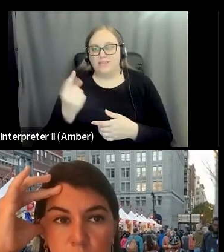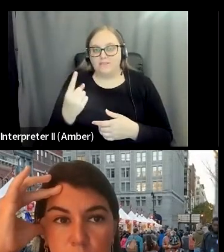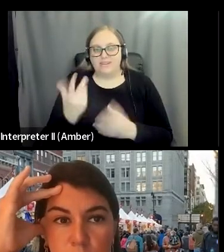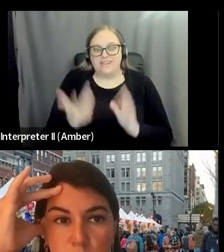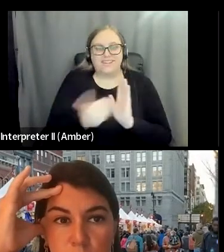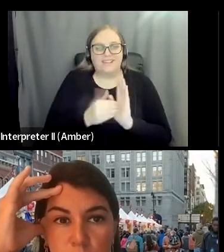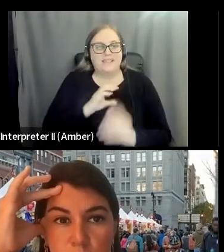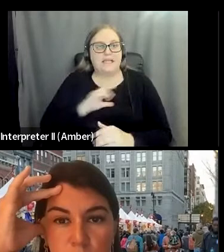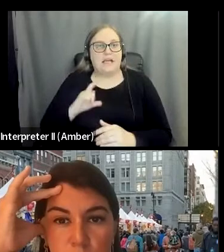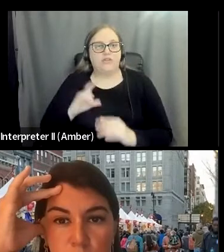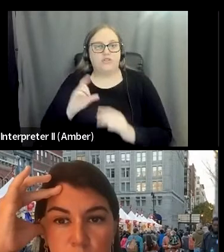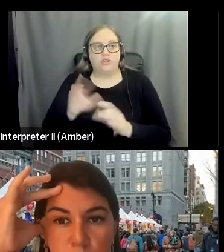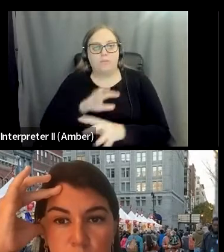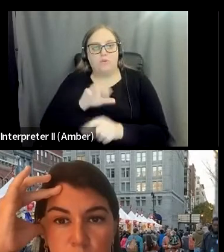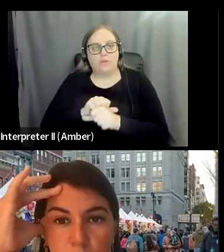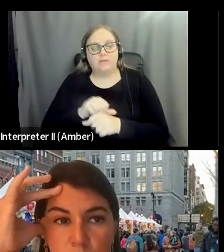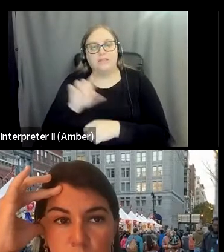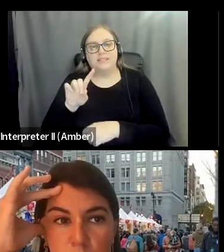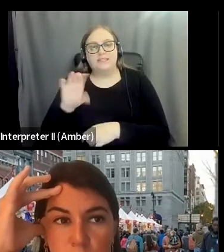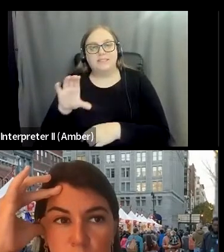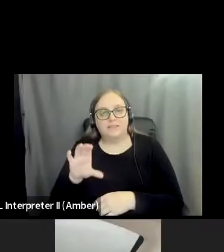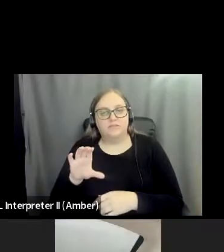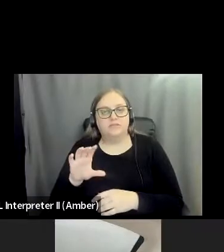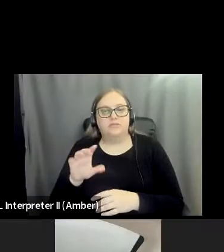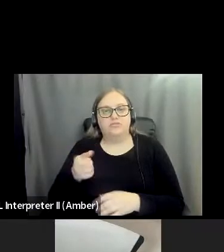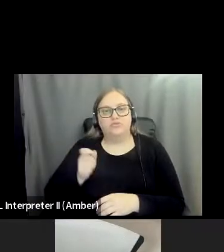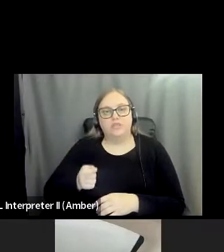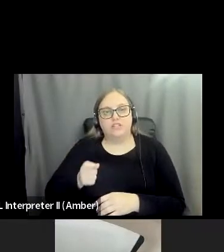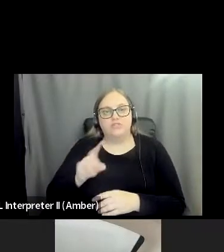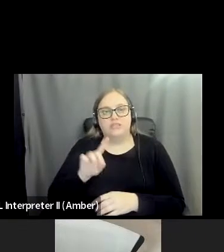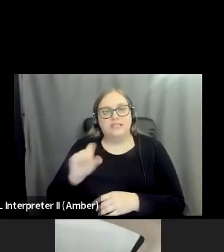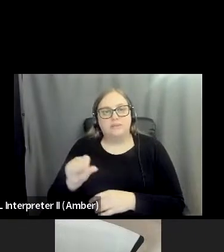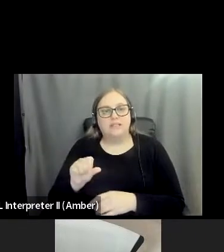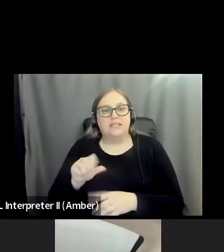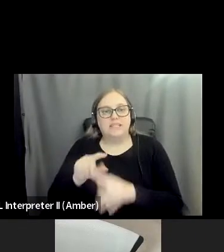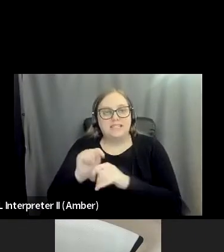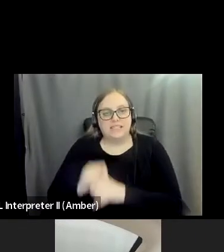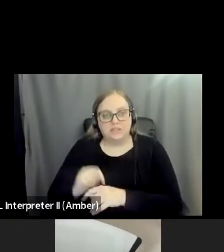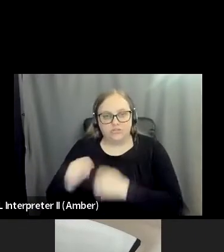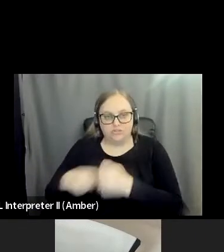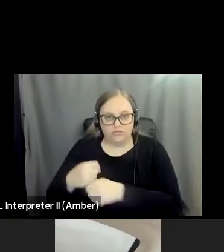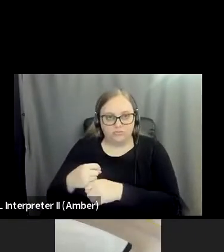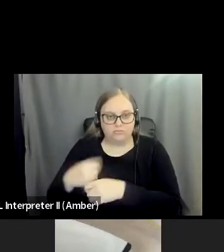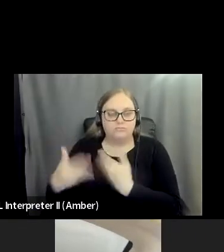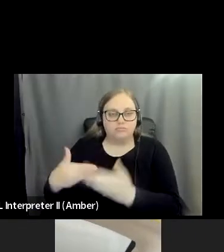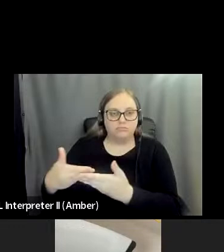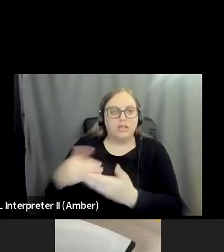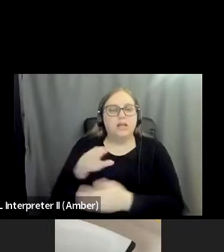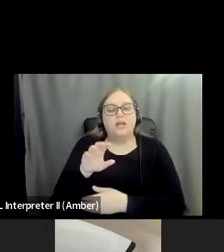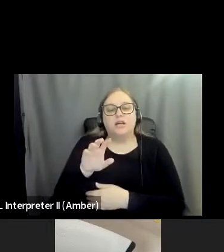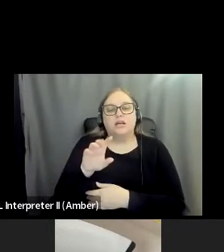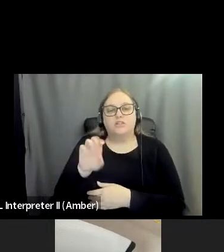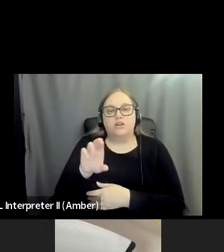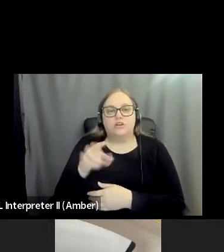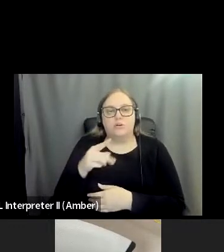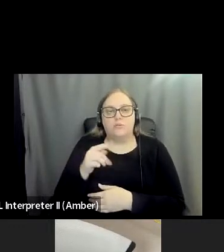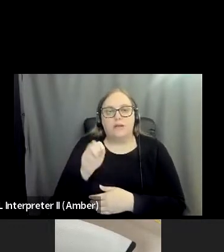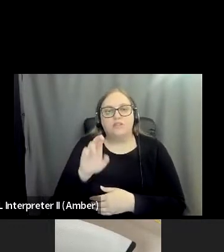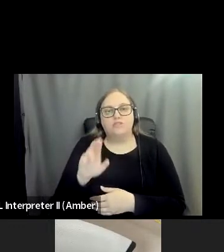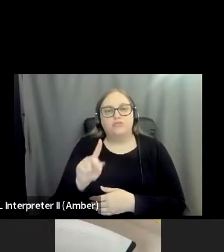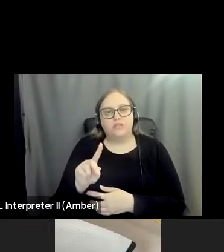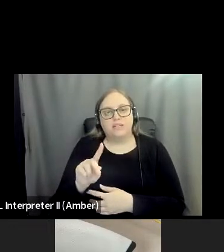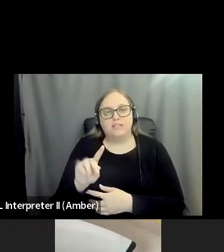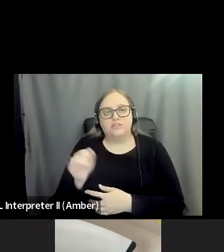council appointment. District of Columbia Judicial Disabilities and Tenure Commission, Dr. Patrick Jackson, appointment resolution